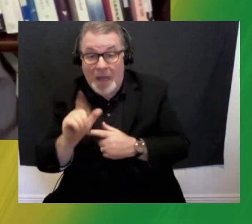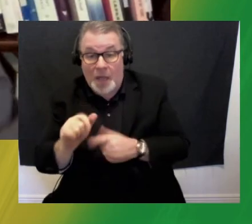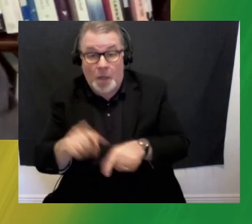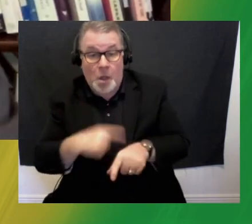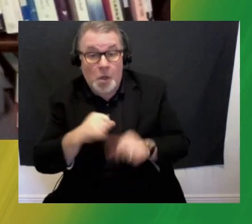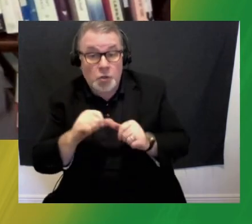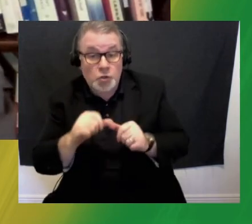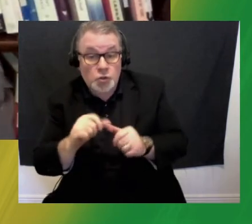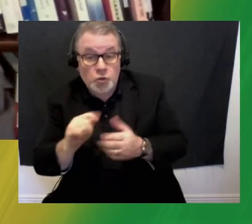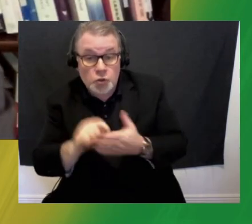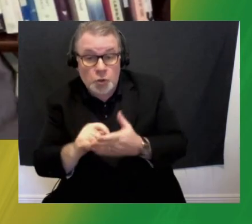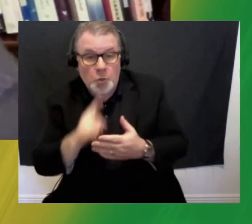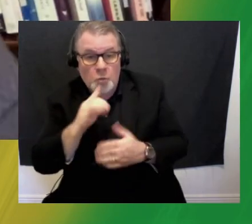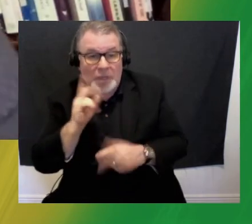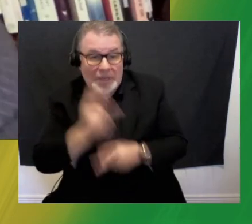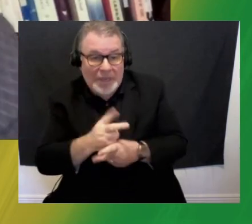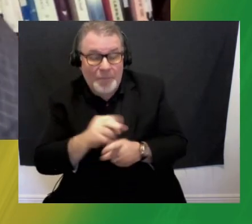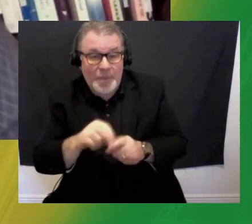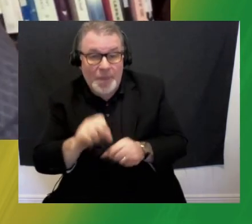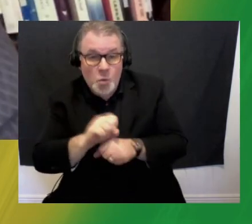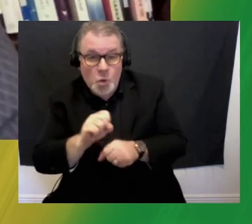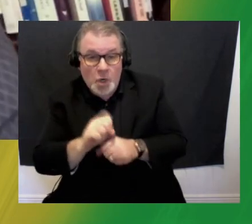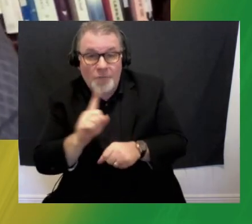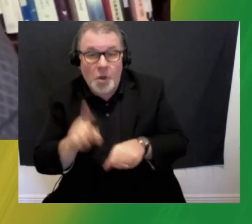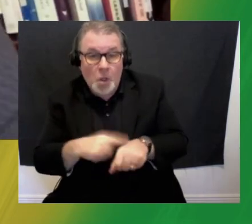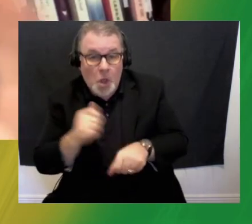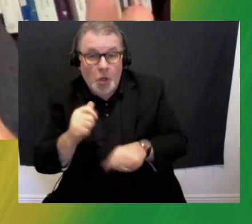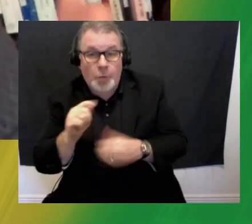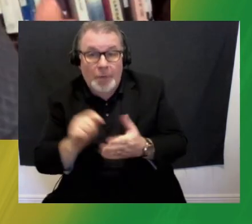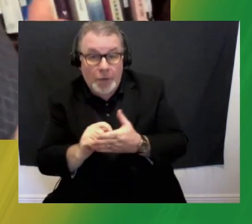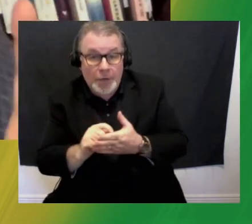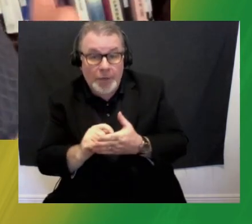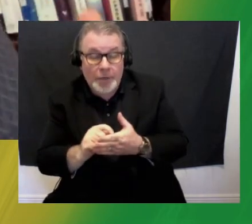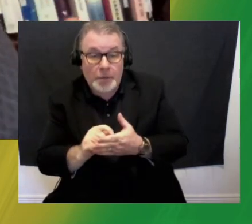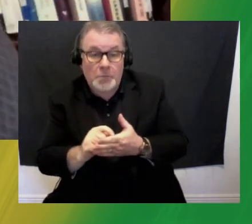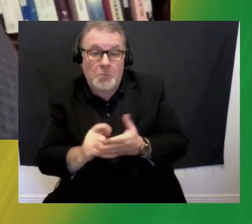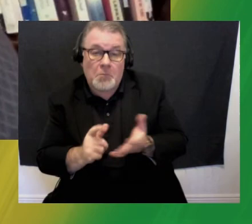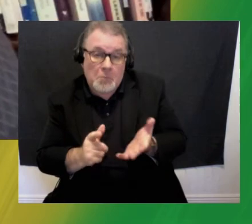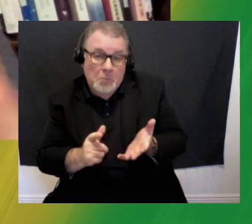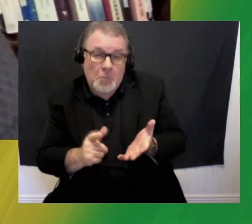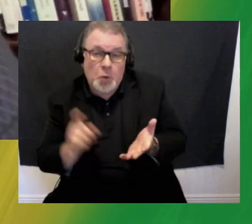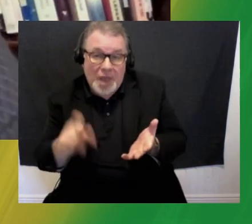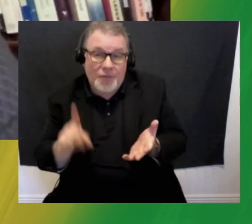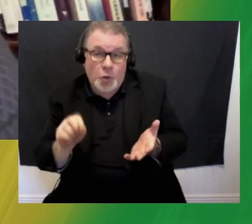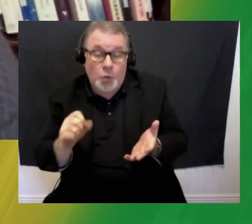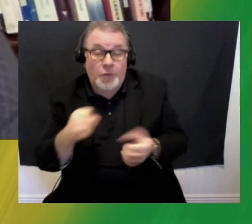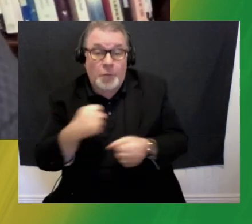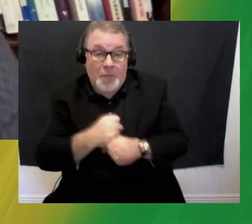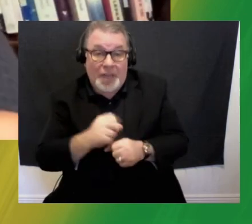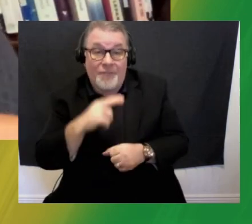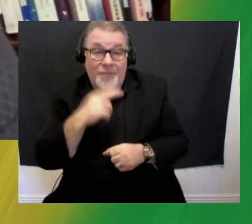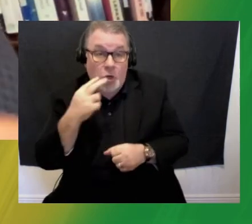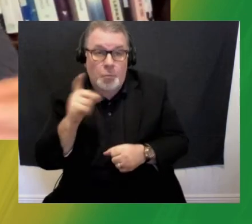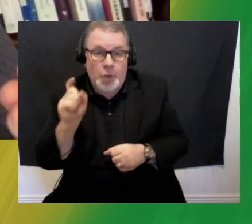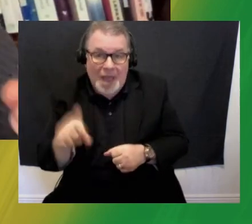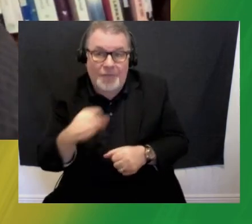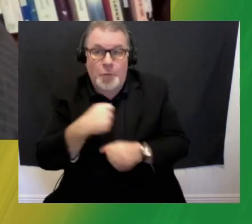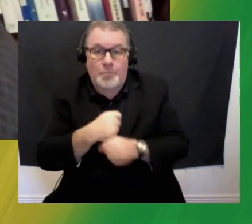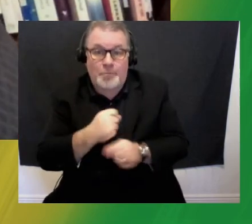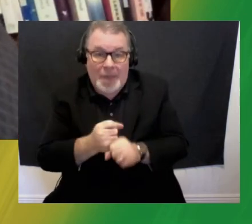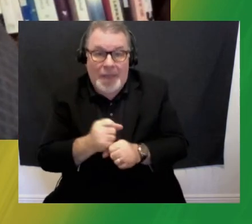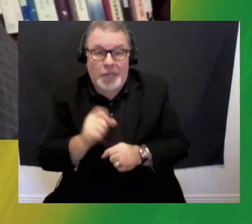you're going to stay in that work for a longer period of time, which is what you have to do if you're going to make it a verb. You have to make